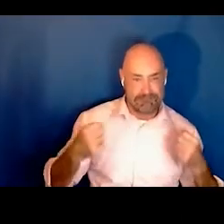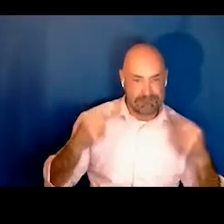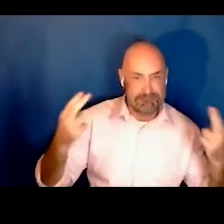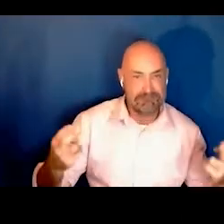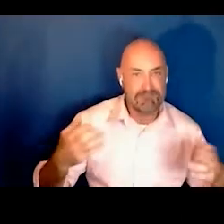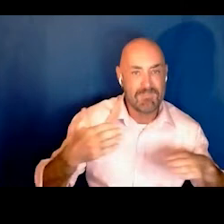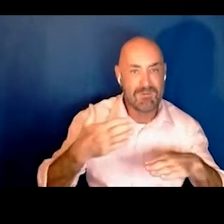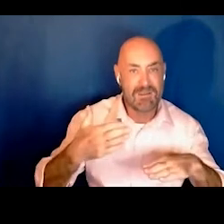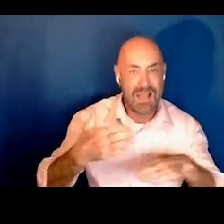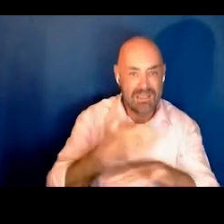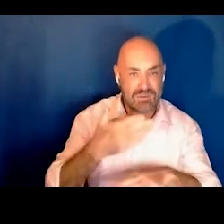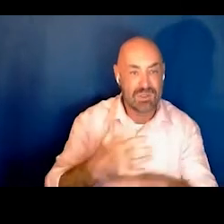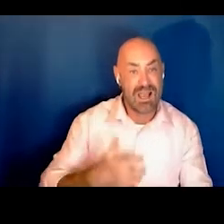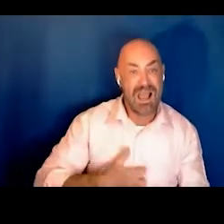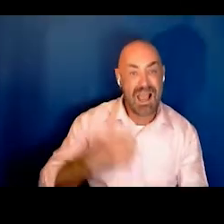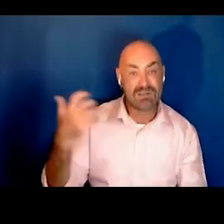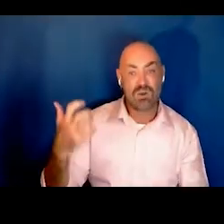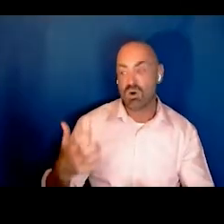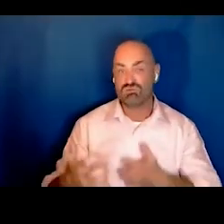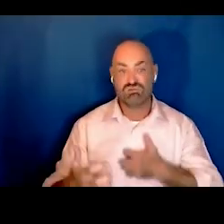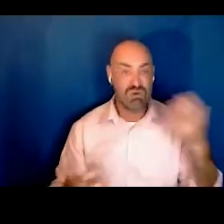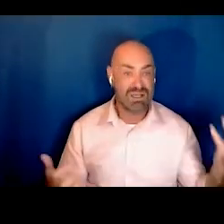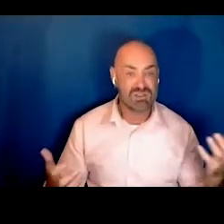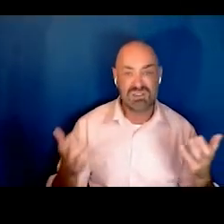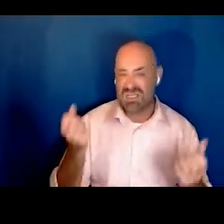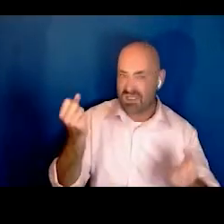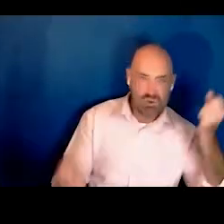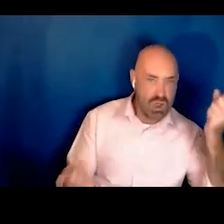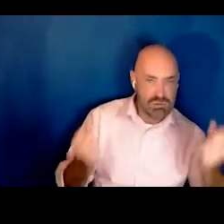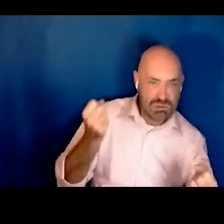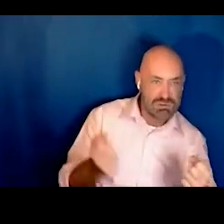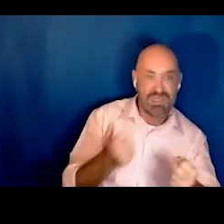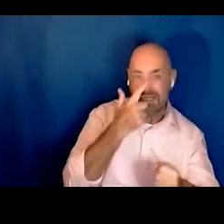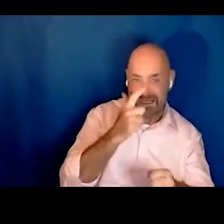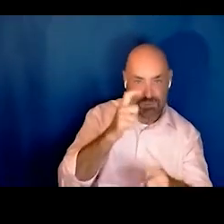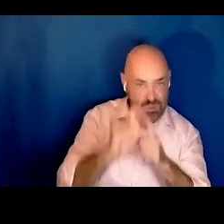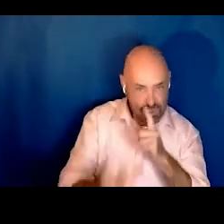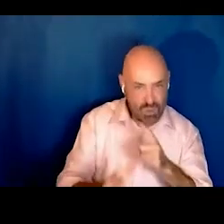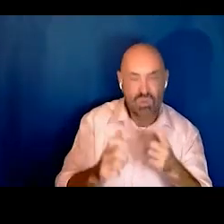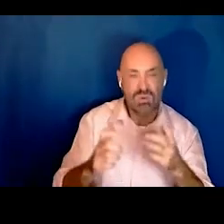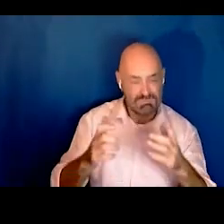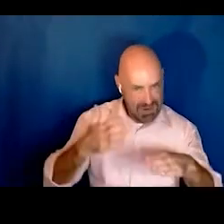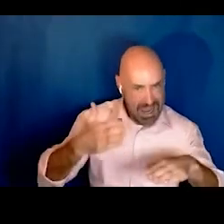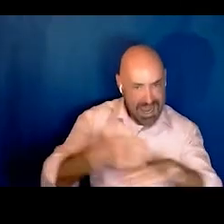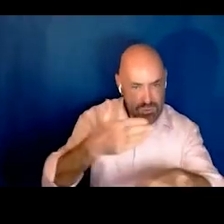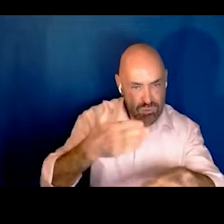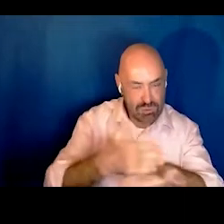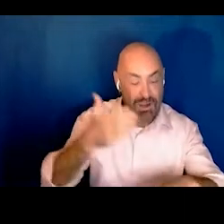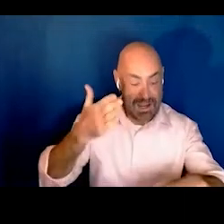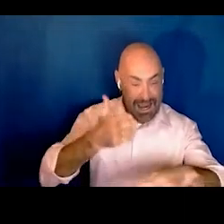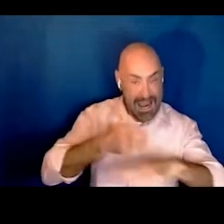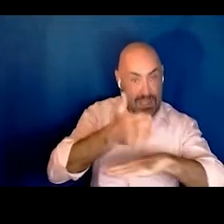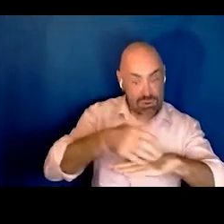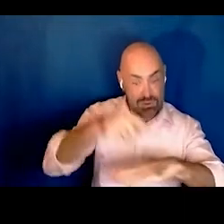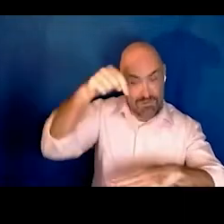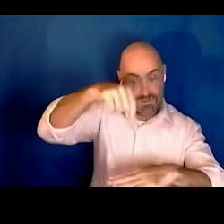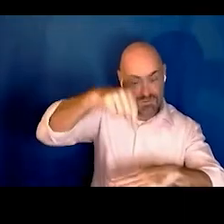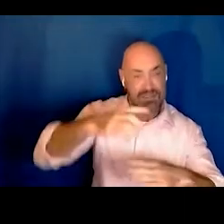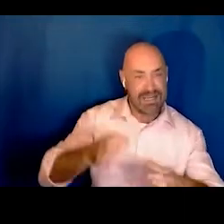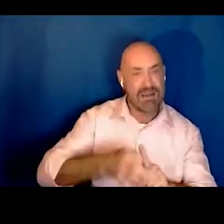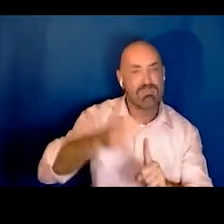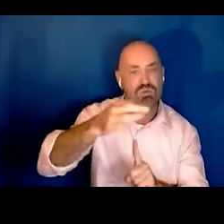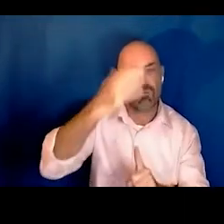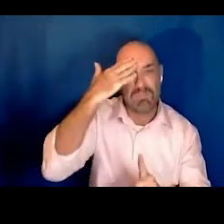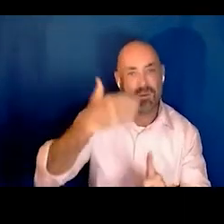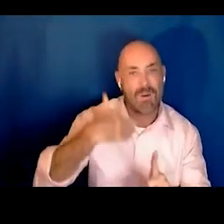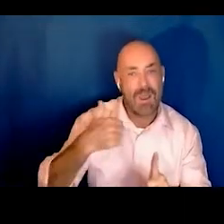but even anger and rage and injustice can inspire action. And that action itself can improve mental health and well-being.